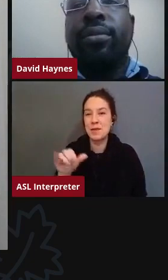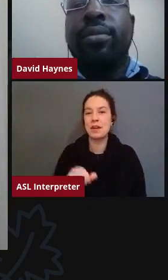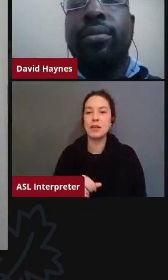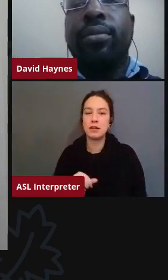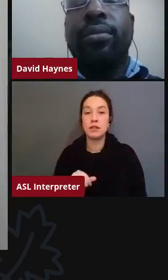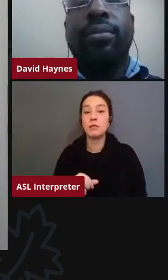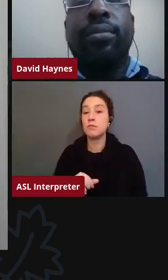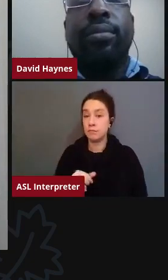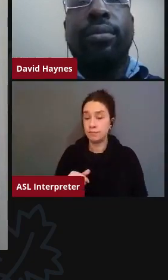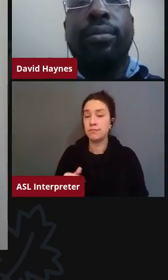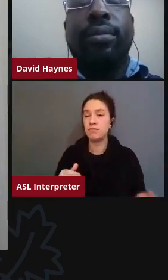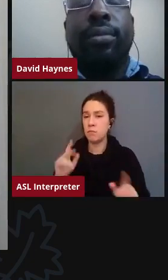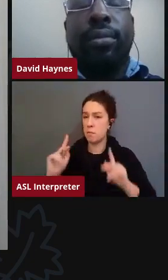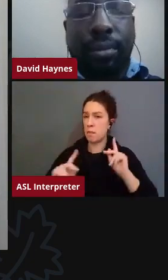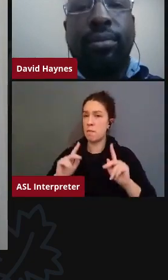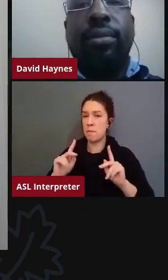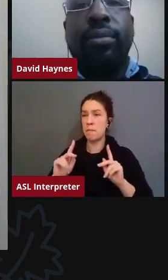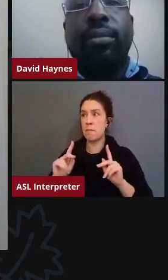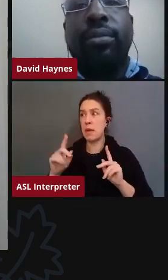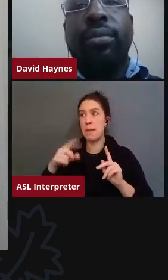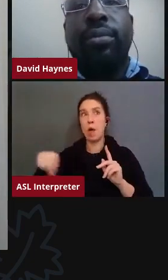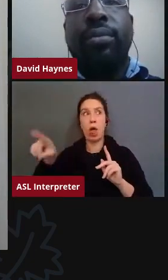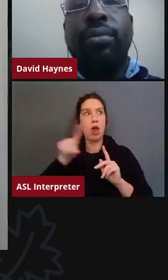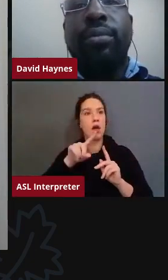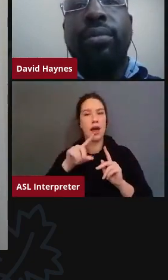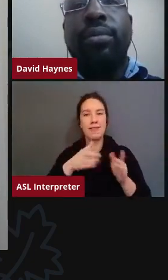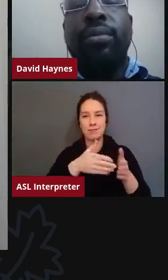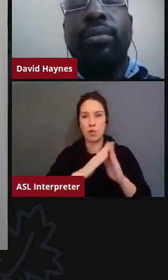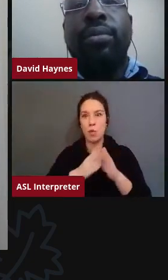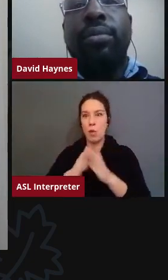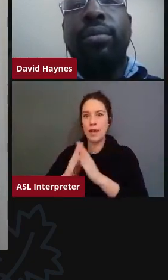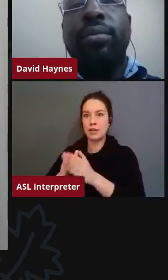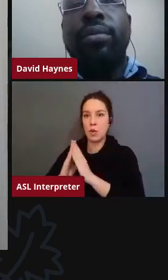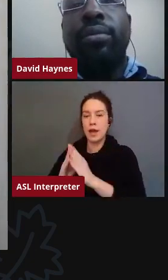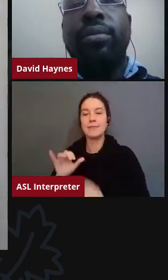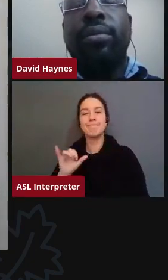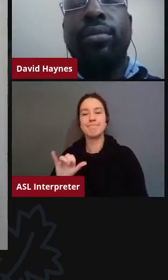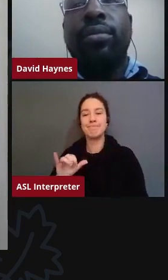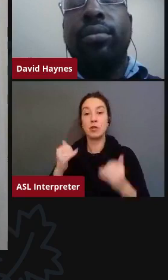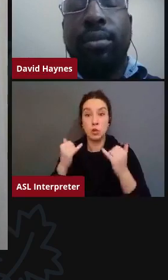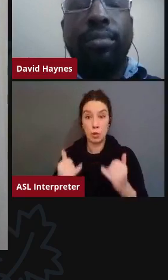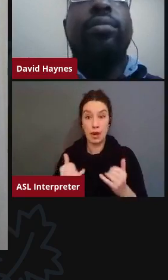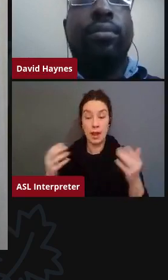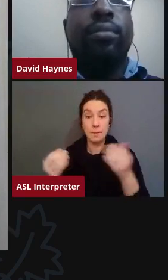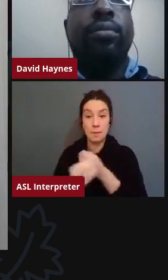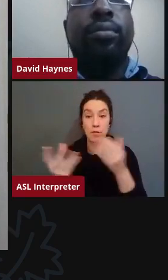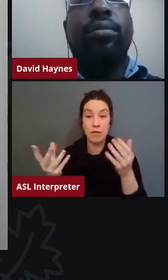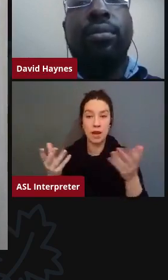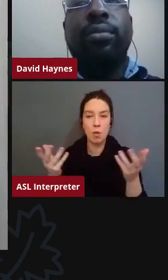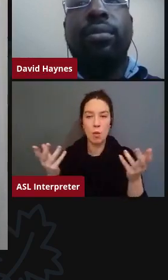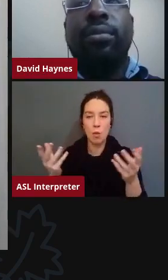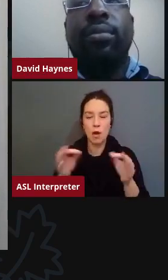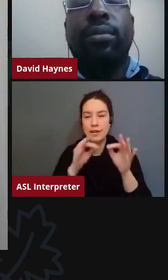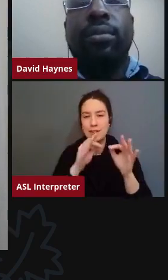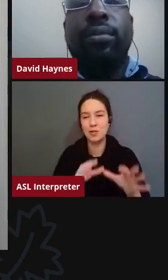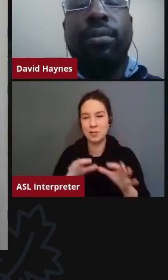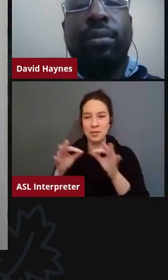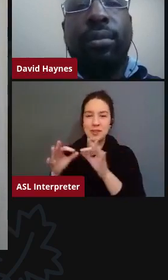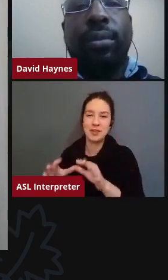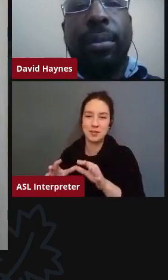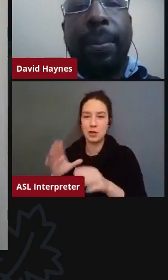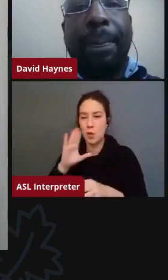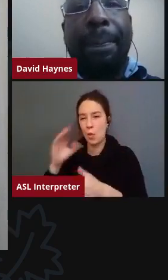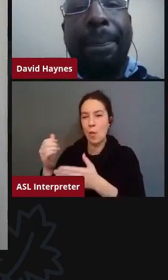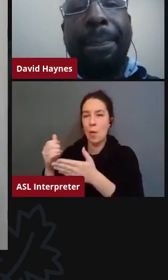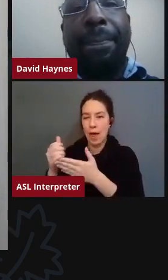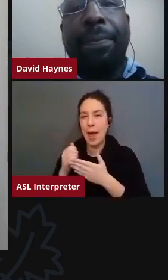of a popular demand, we have two interpreters who would be helping us today. And we